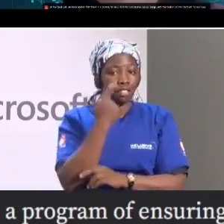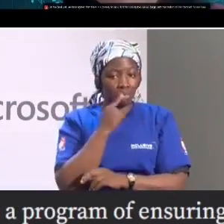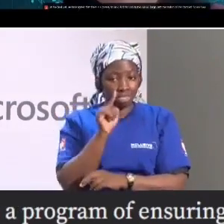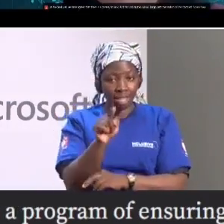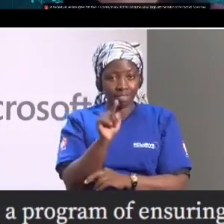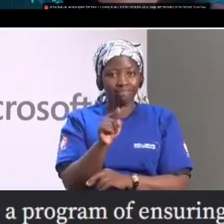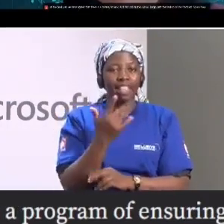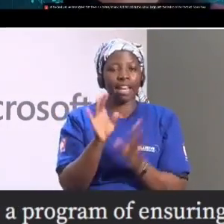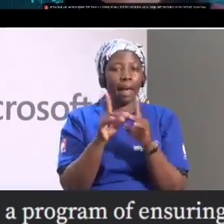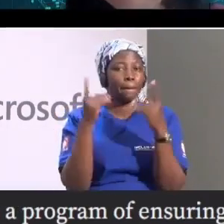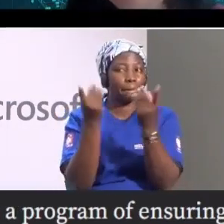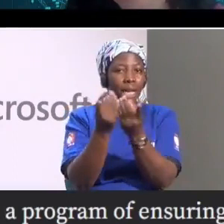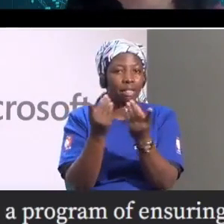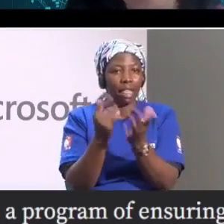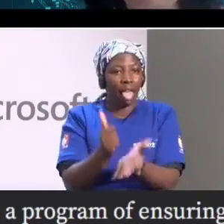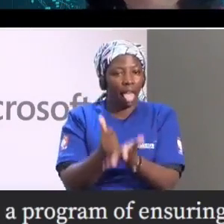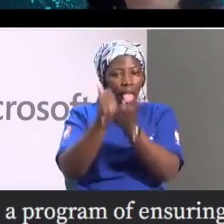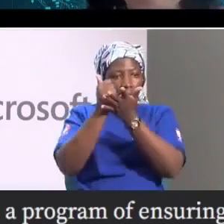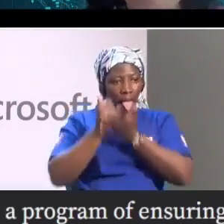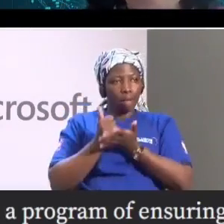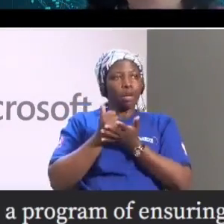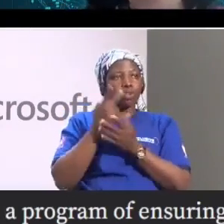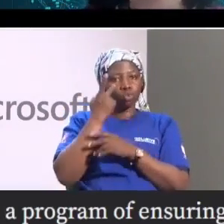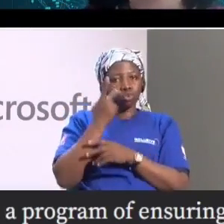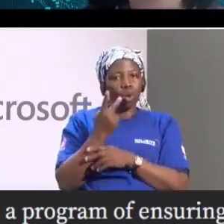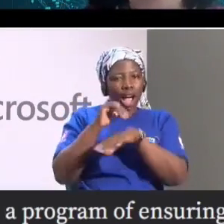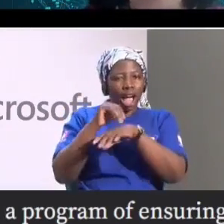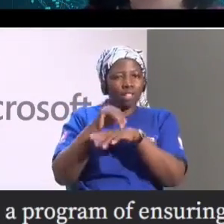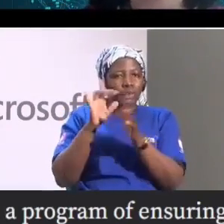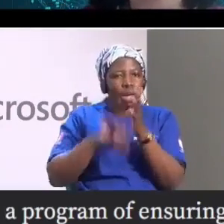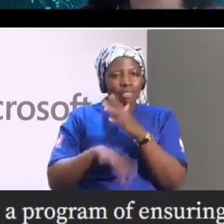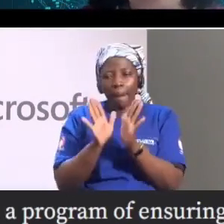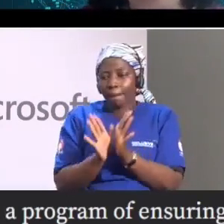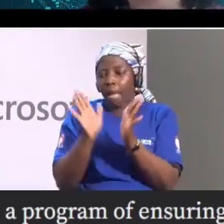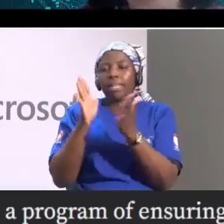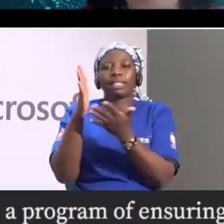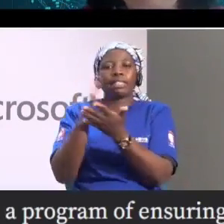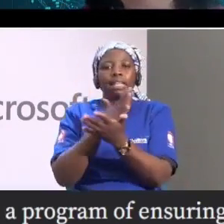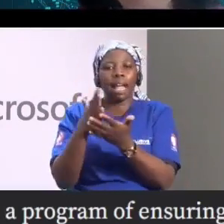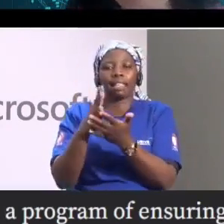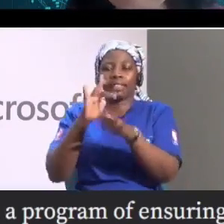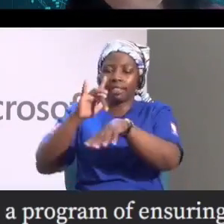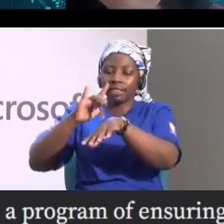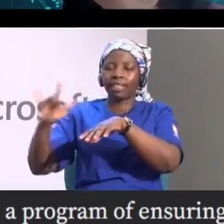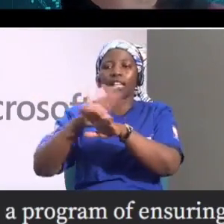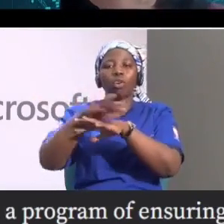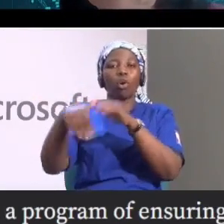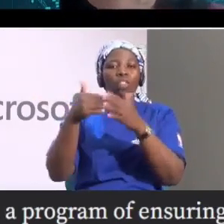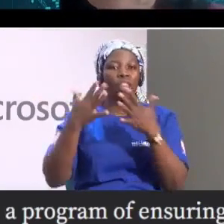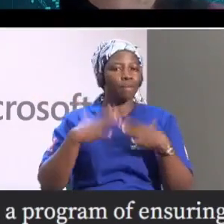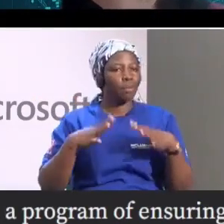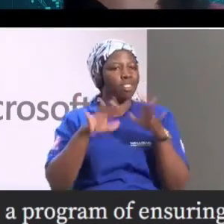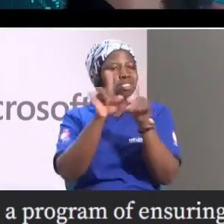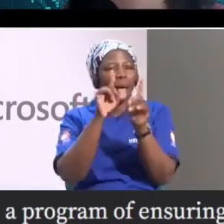that department helps us to look at the public sector, sensitize all the people,